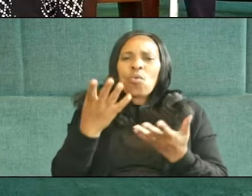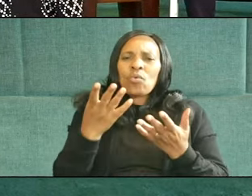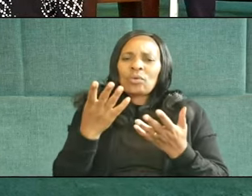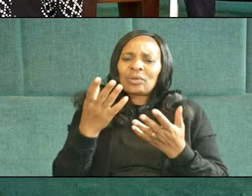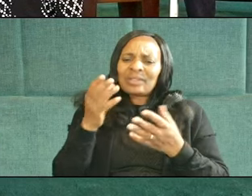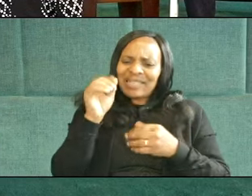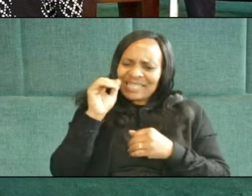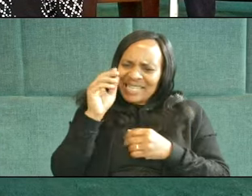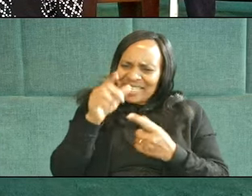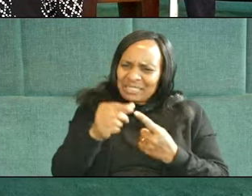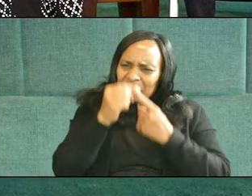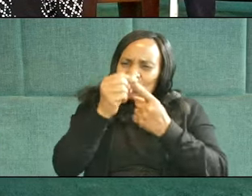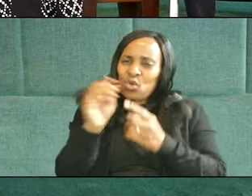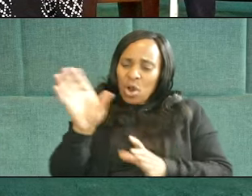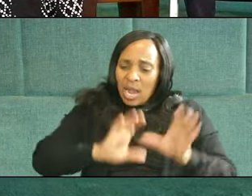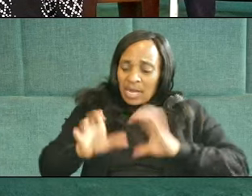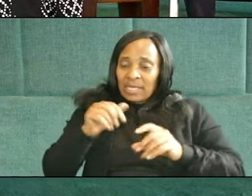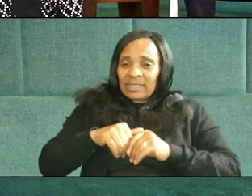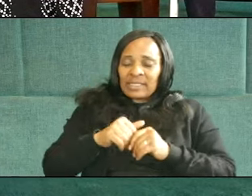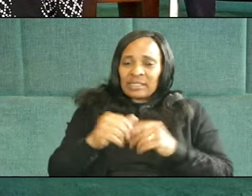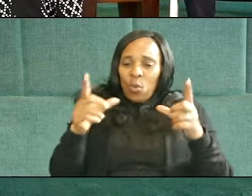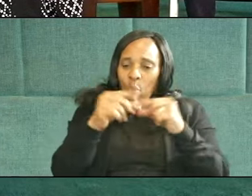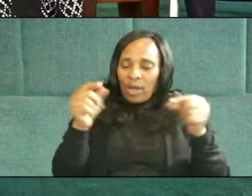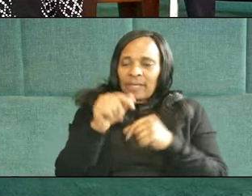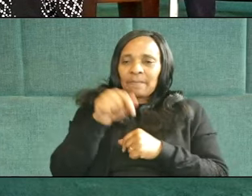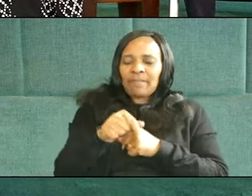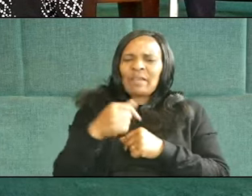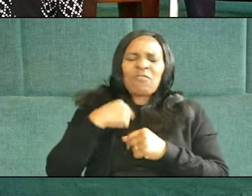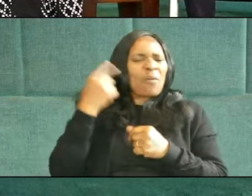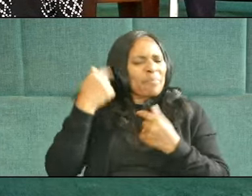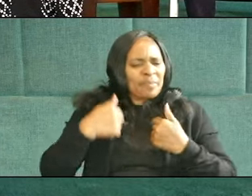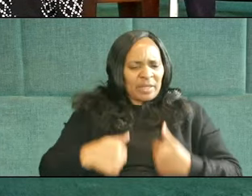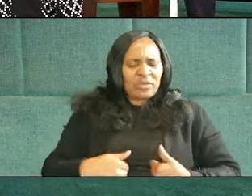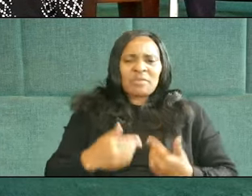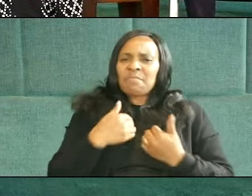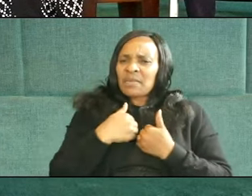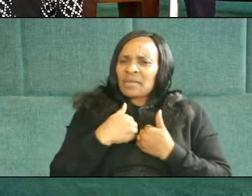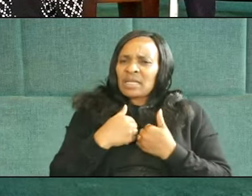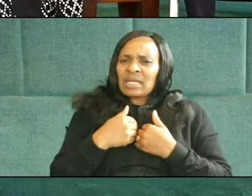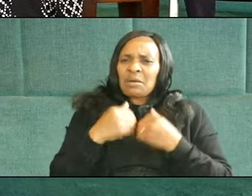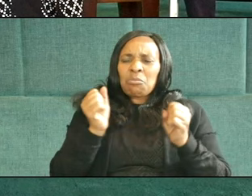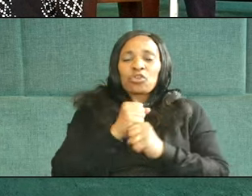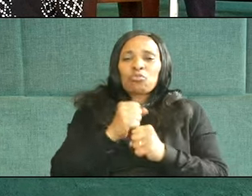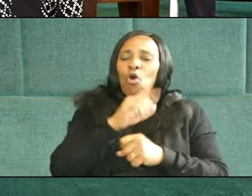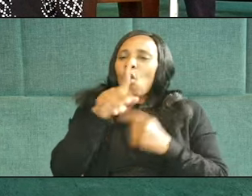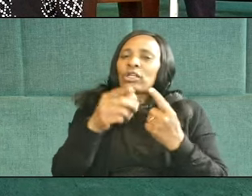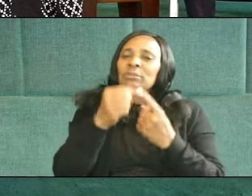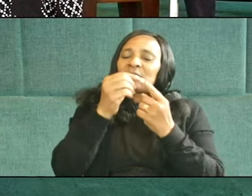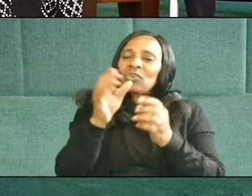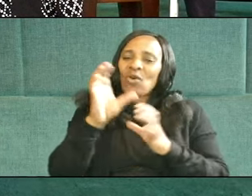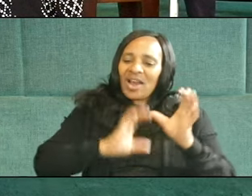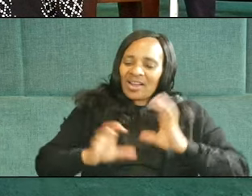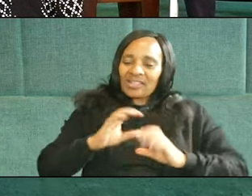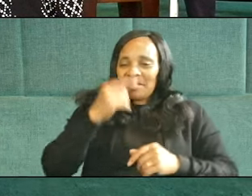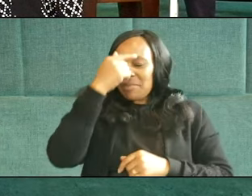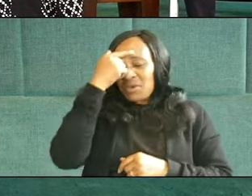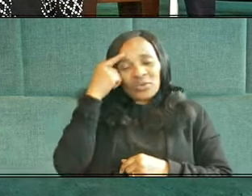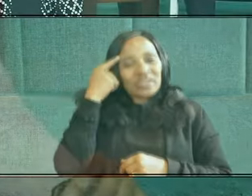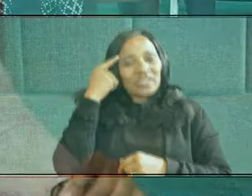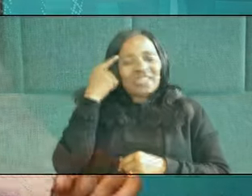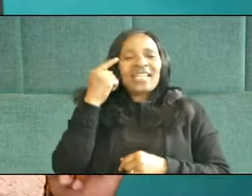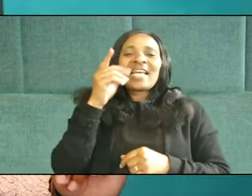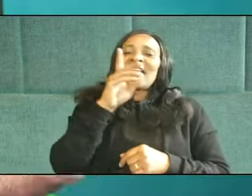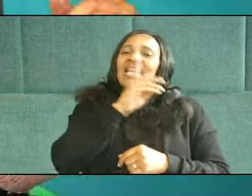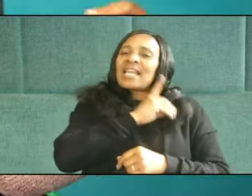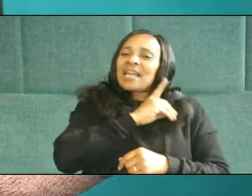character in this passage? For me personally, I don't think there was one main character, because